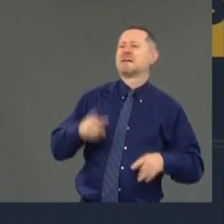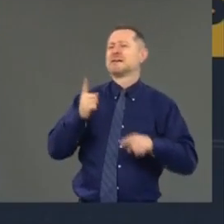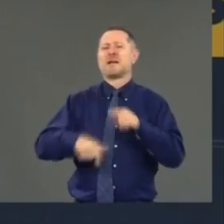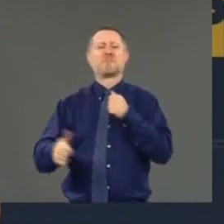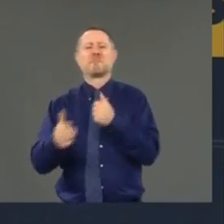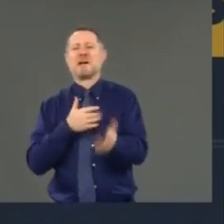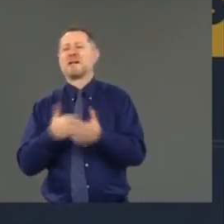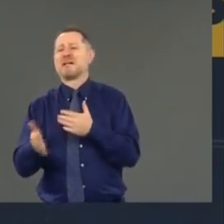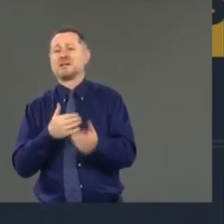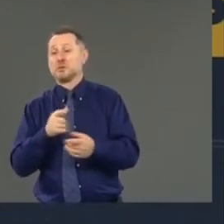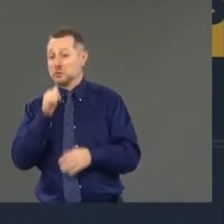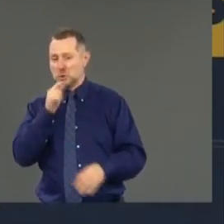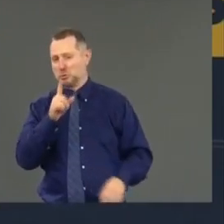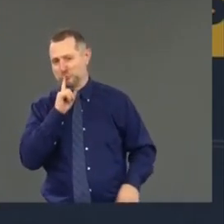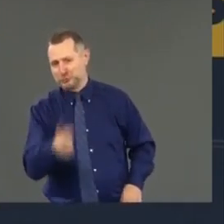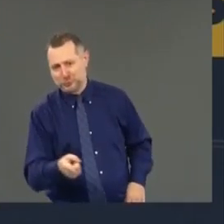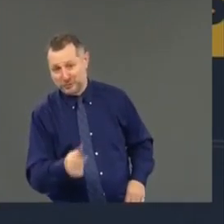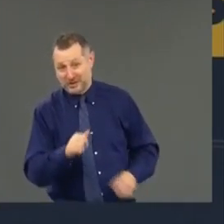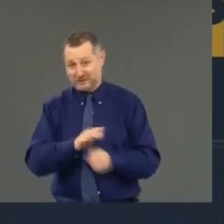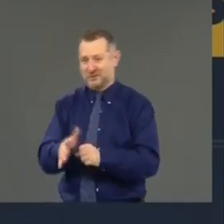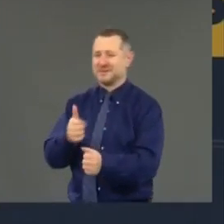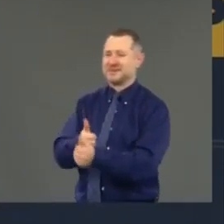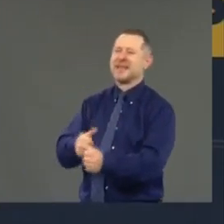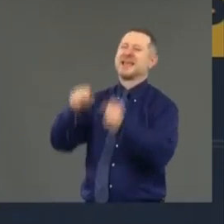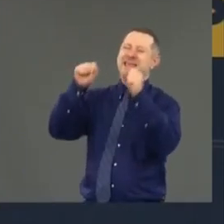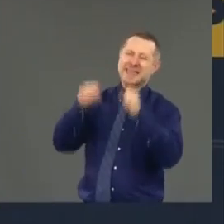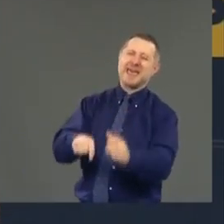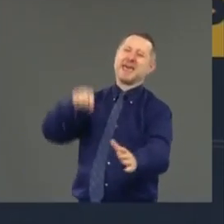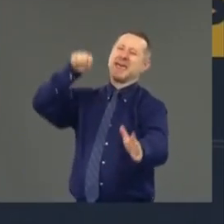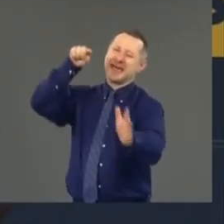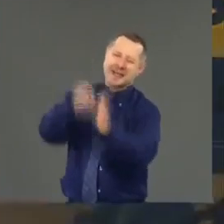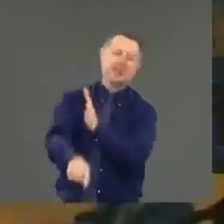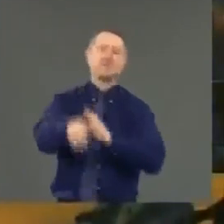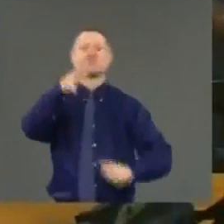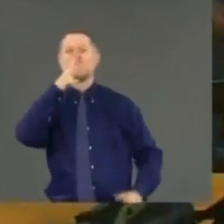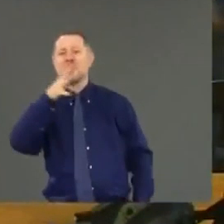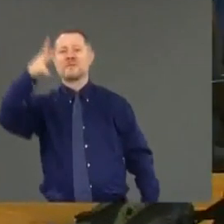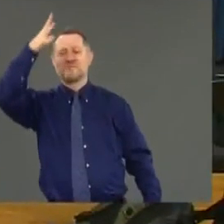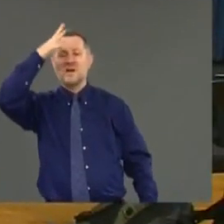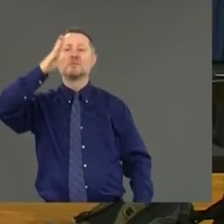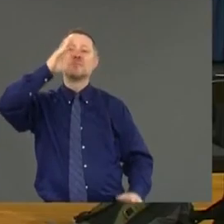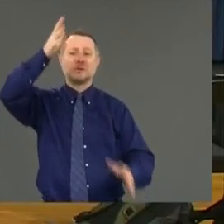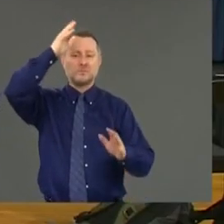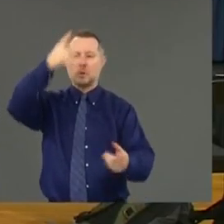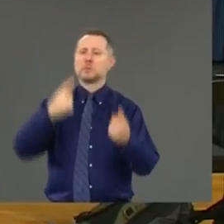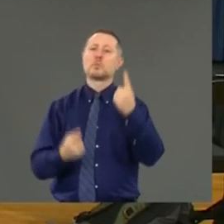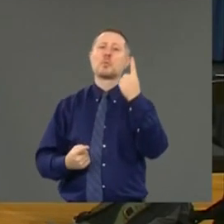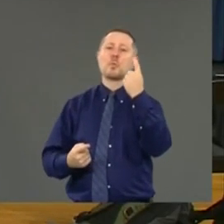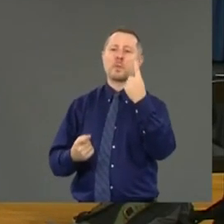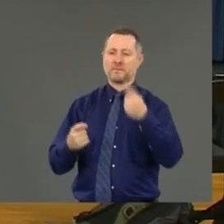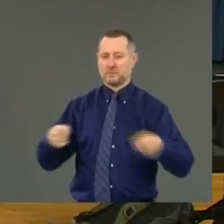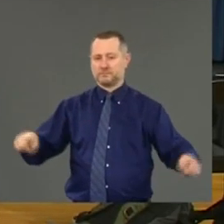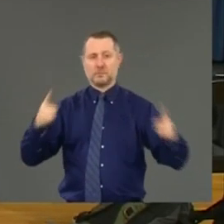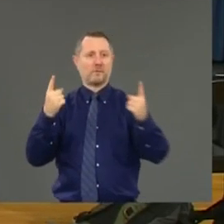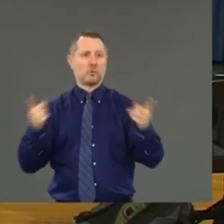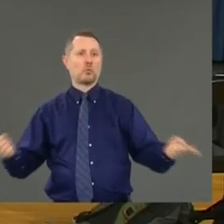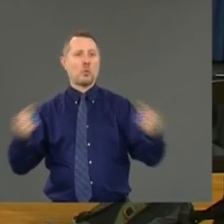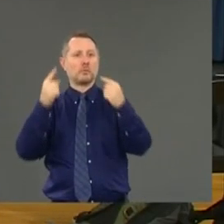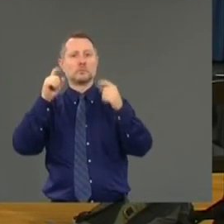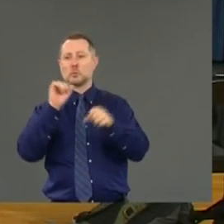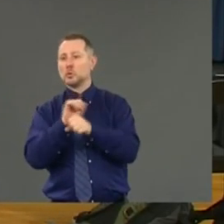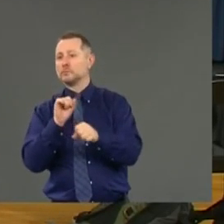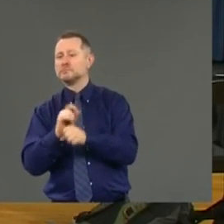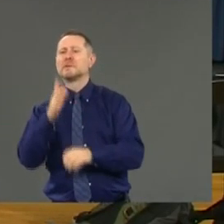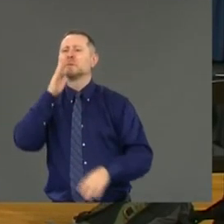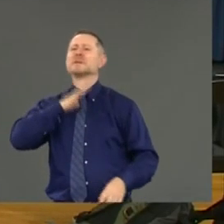your grandparents, or whoever you happen to come across. Let's take one more, because they have to get to work. Right now, New York City has the same